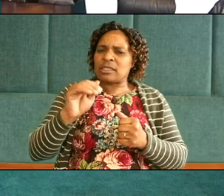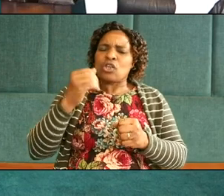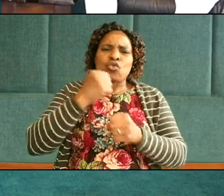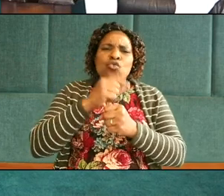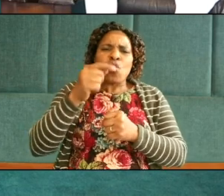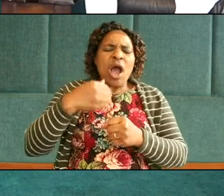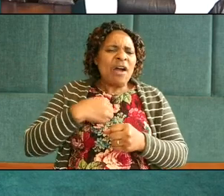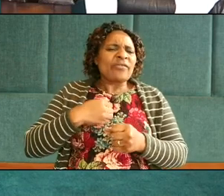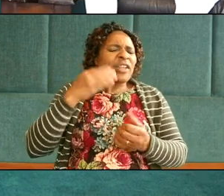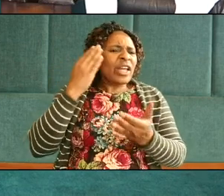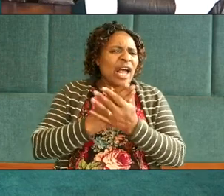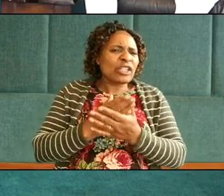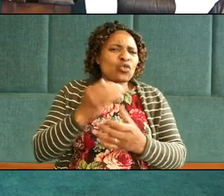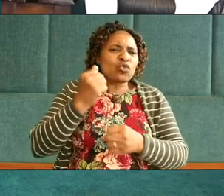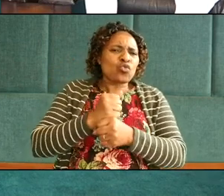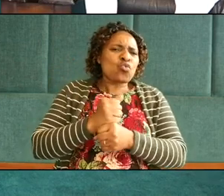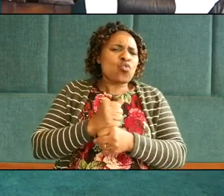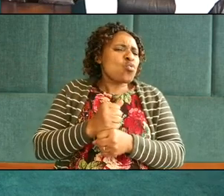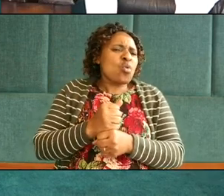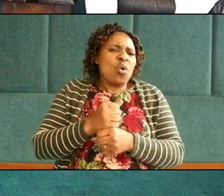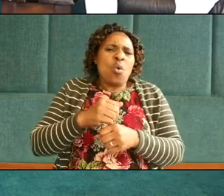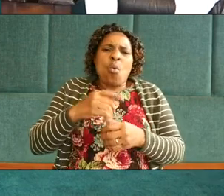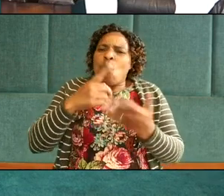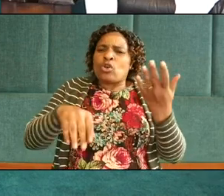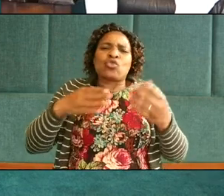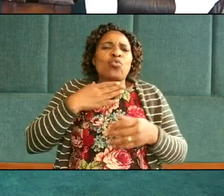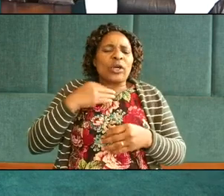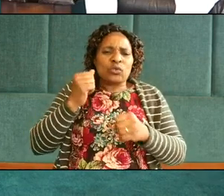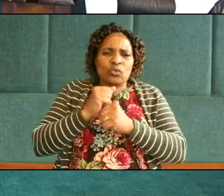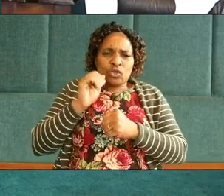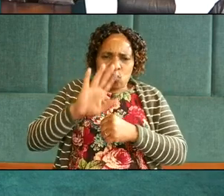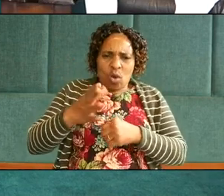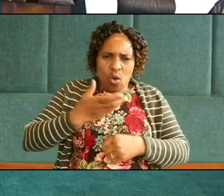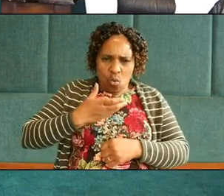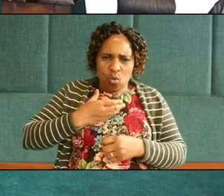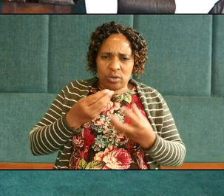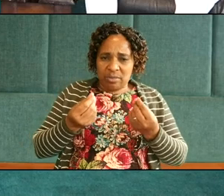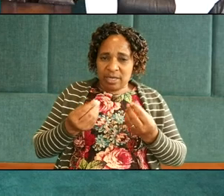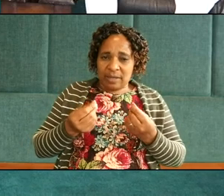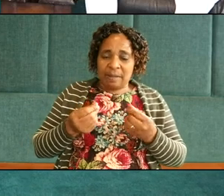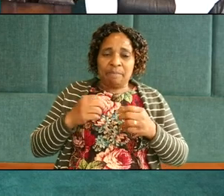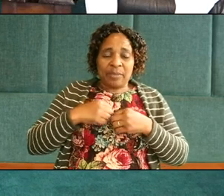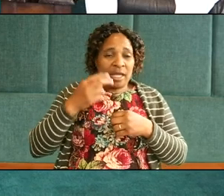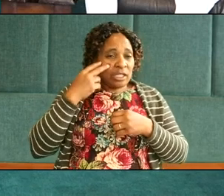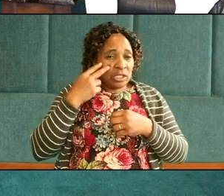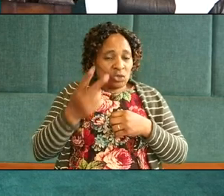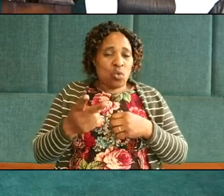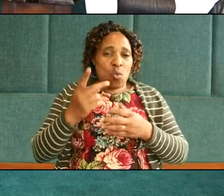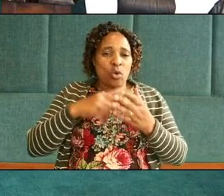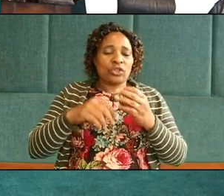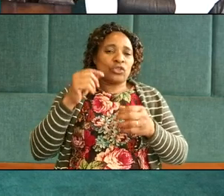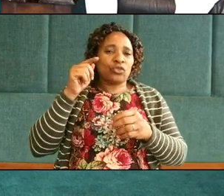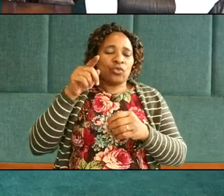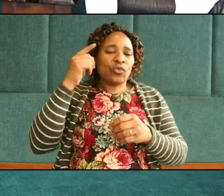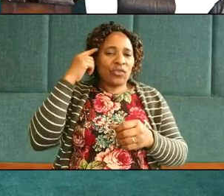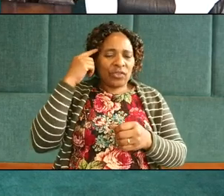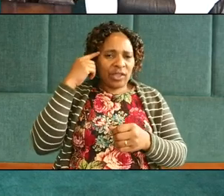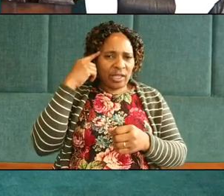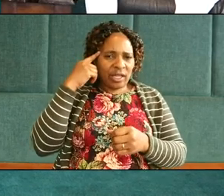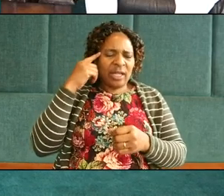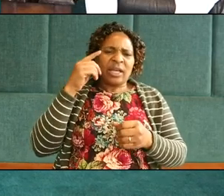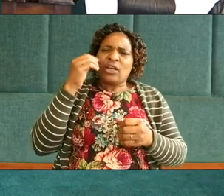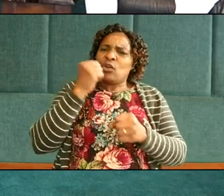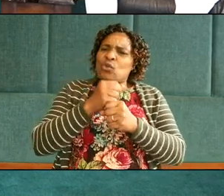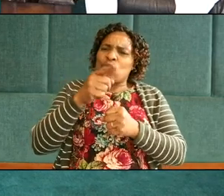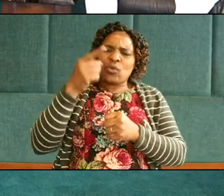do you have the right to do as you please with your own money? Right? But I noted that, what do you think section, there's a question there that asks, do you think that the